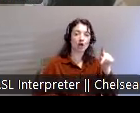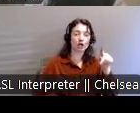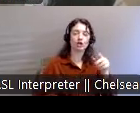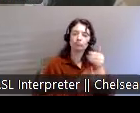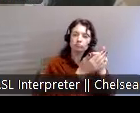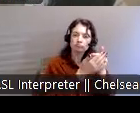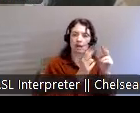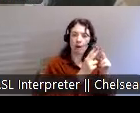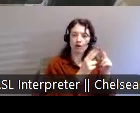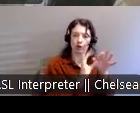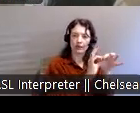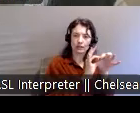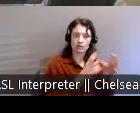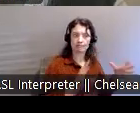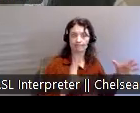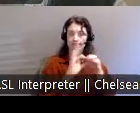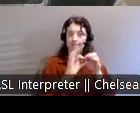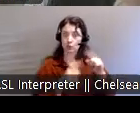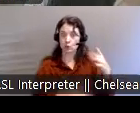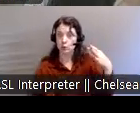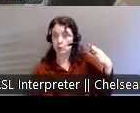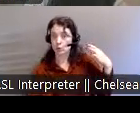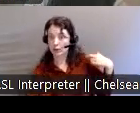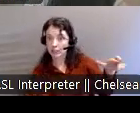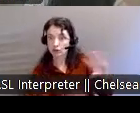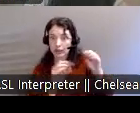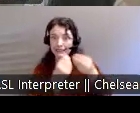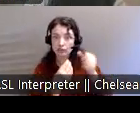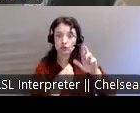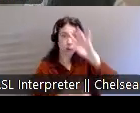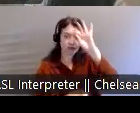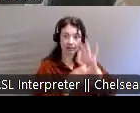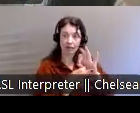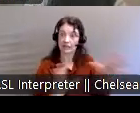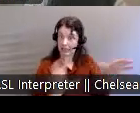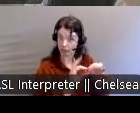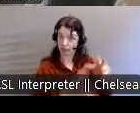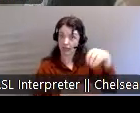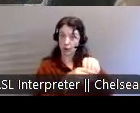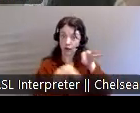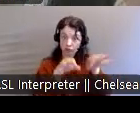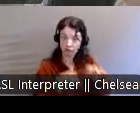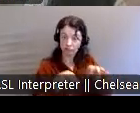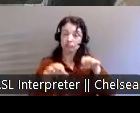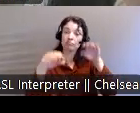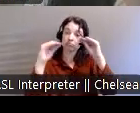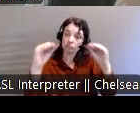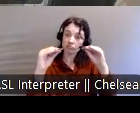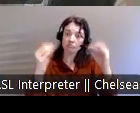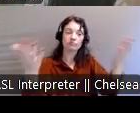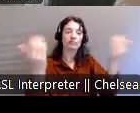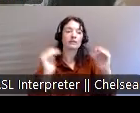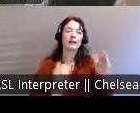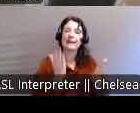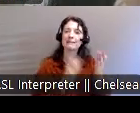into our faith organizations, into the messages we're delivering? Service engagement, if they go to a community center,